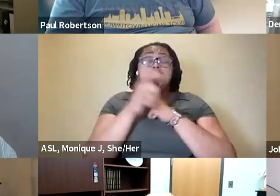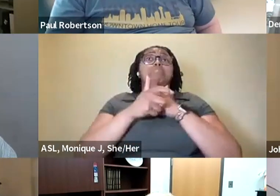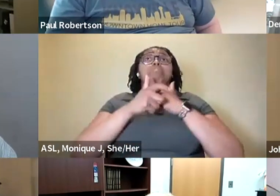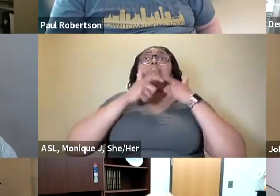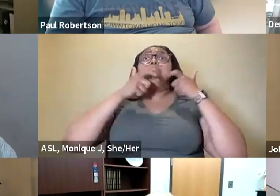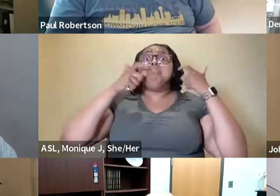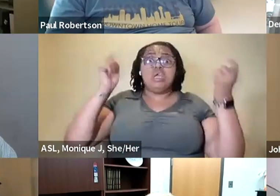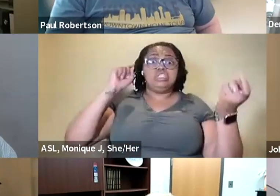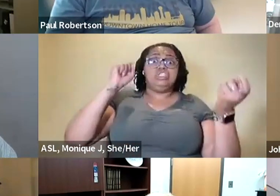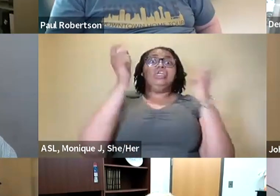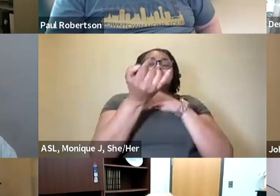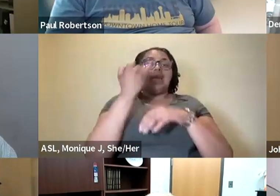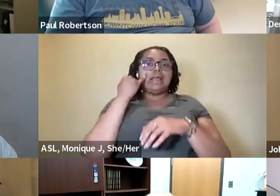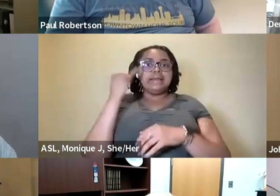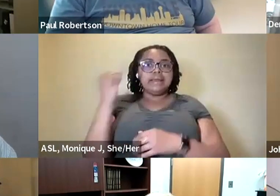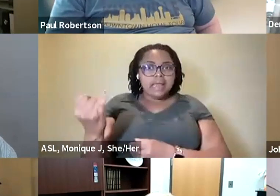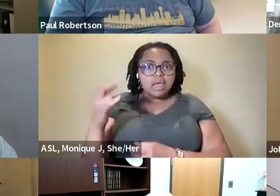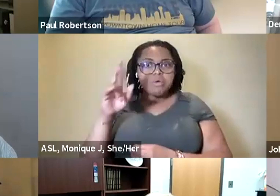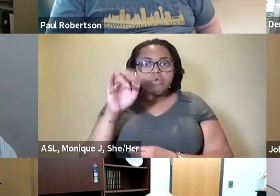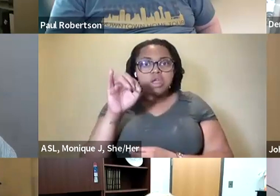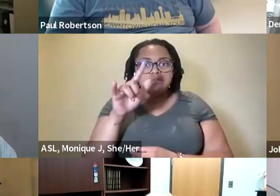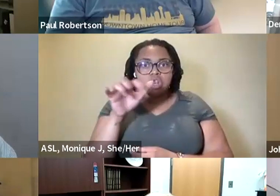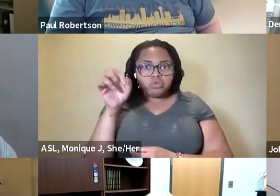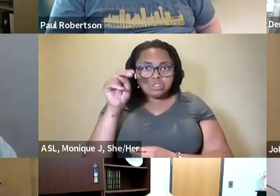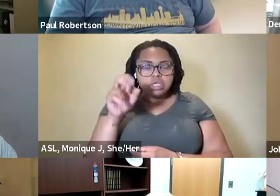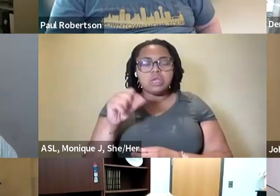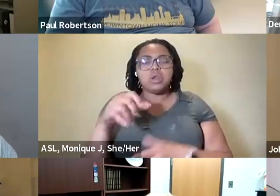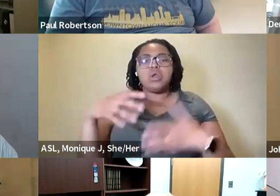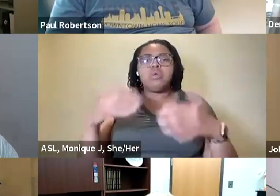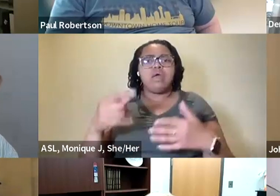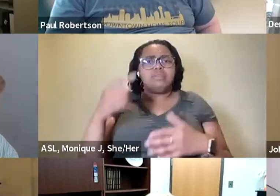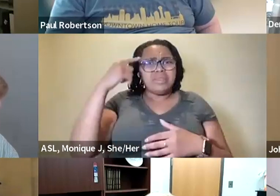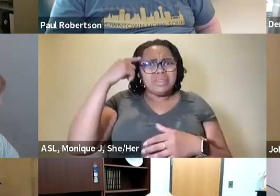sort of thoughts about disability entirely on its head.